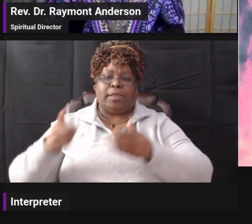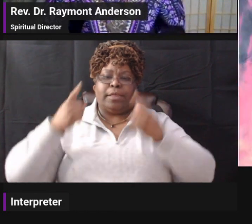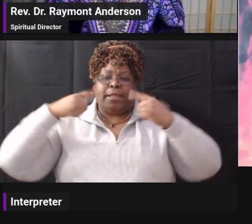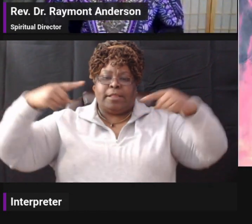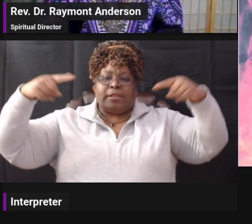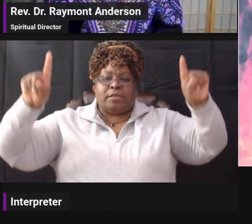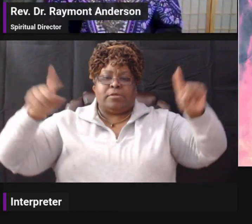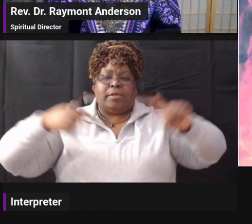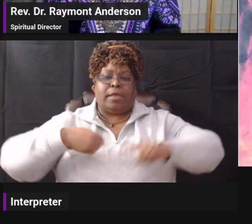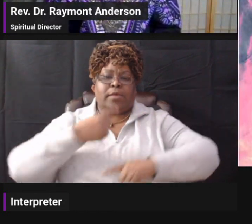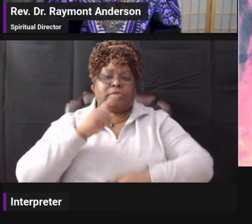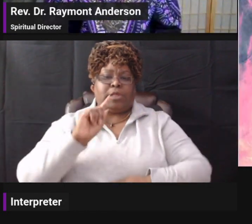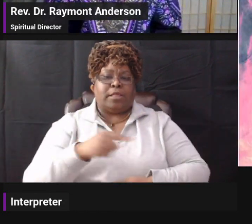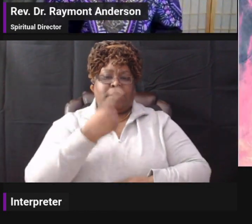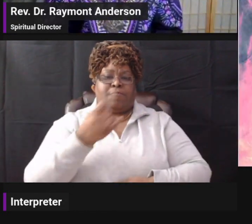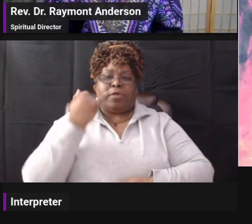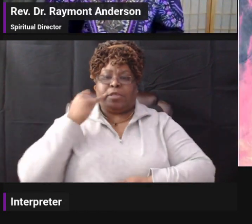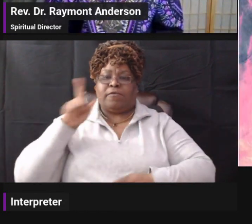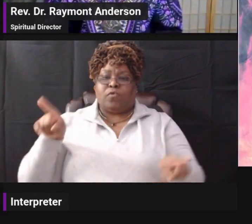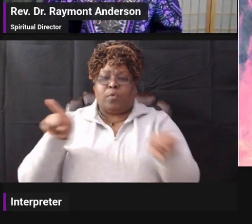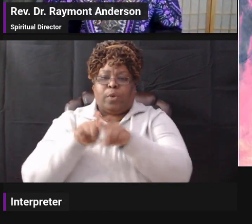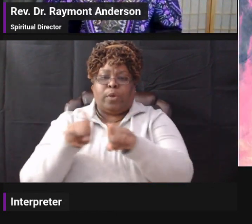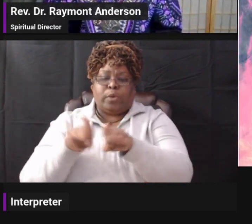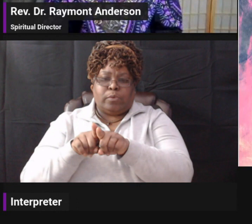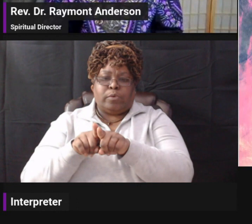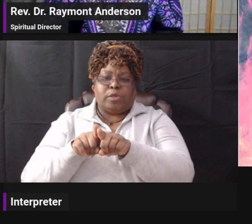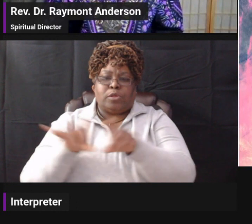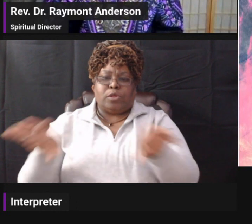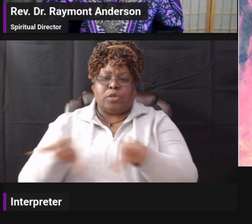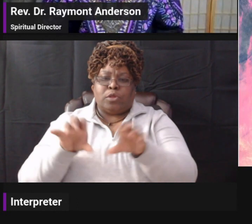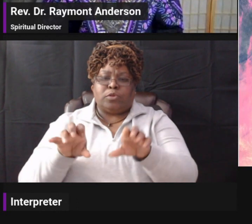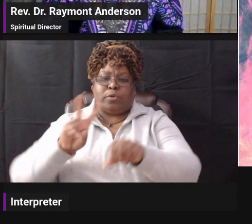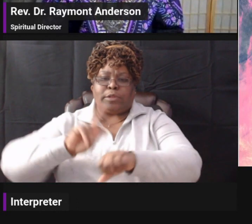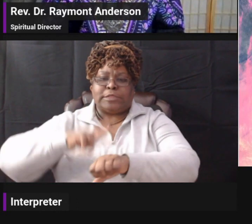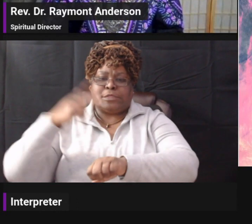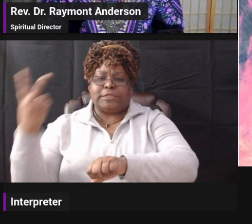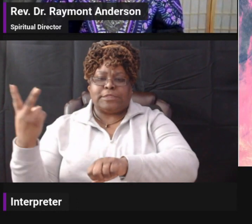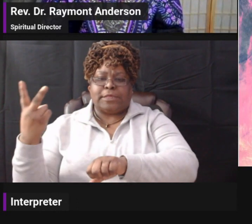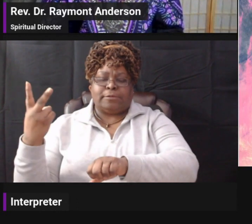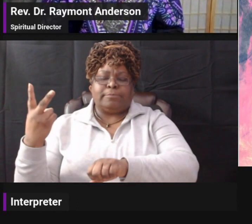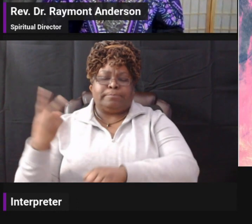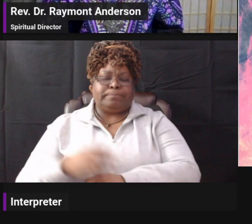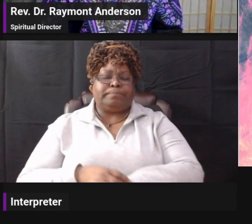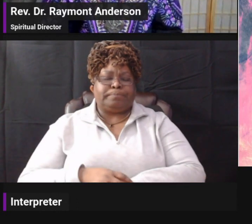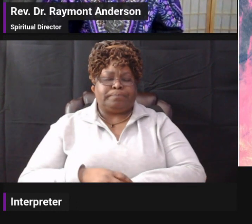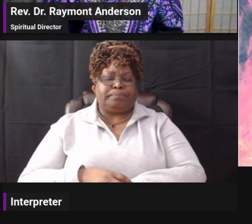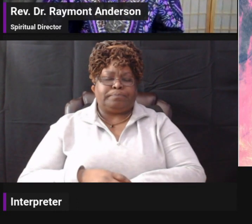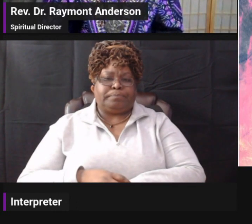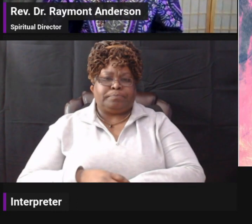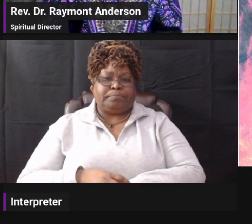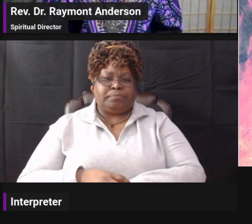This week's affirmation, our declaration, I will say it first, and if it resonates with you, do say it with me on our second go